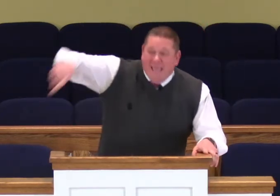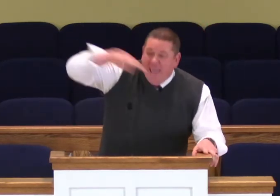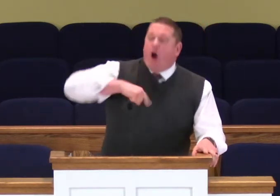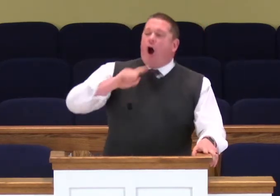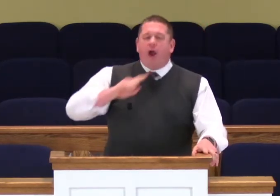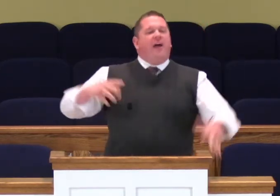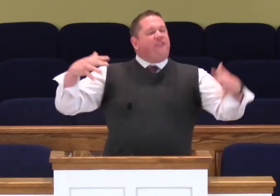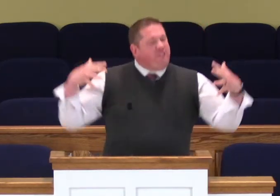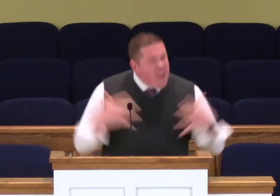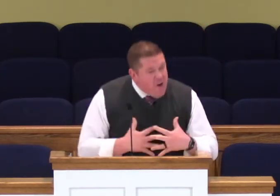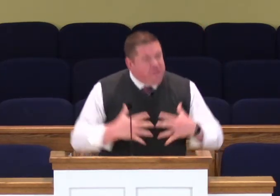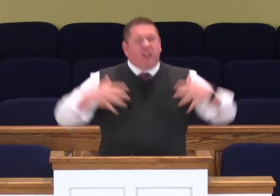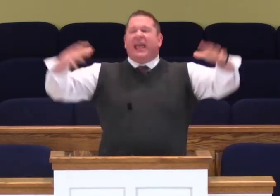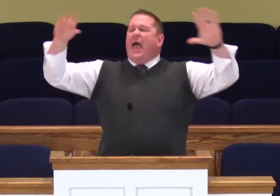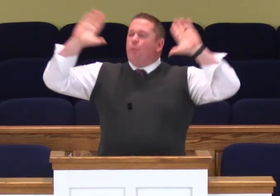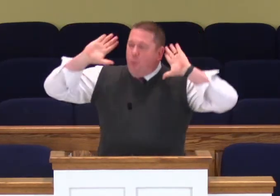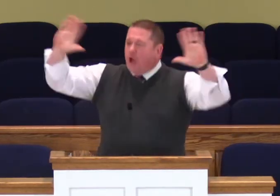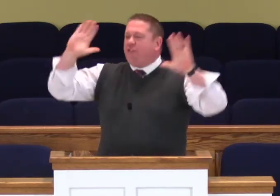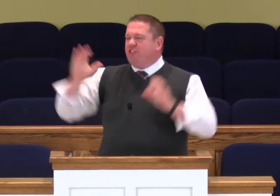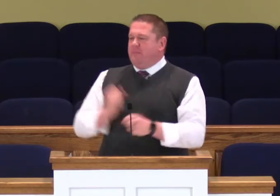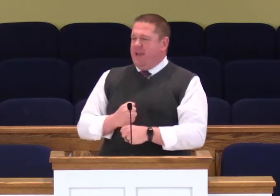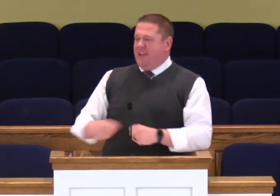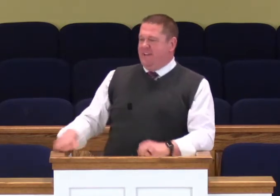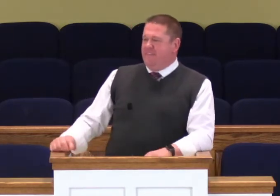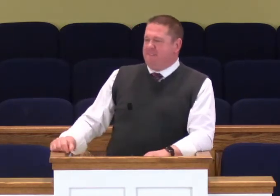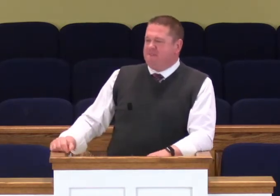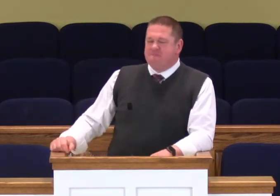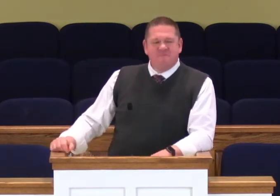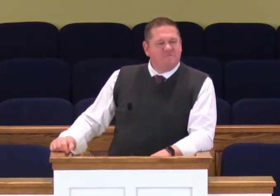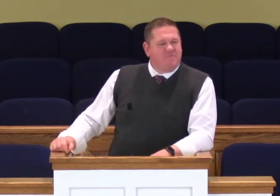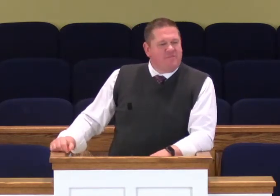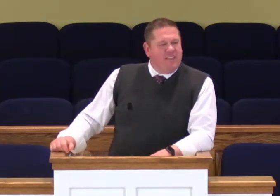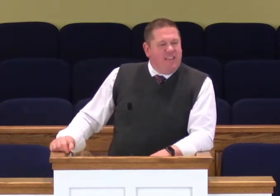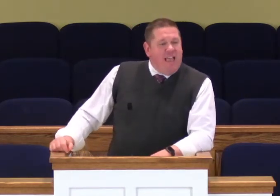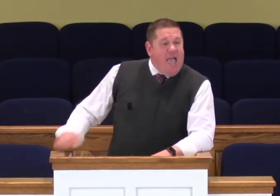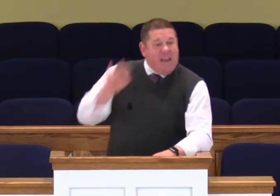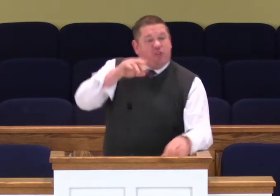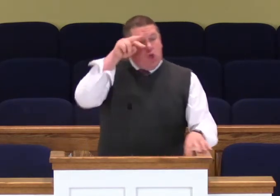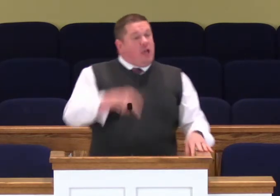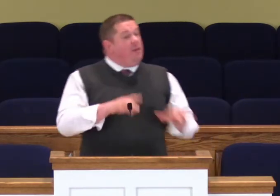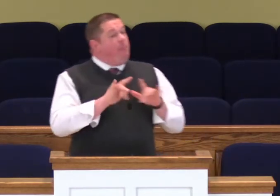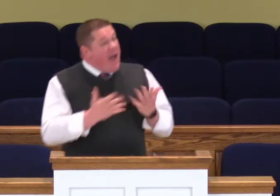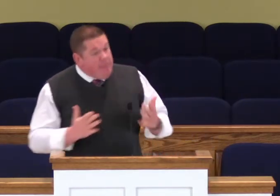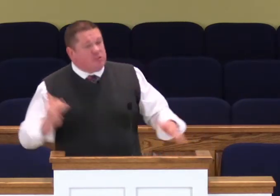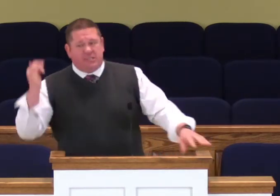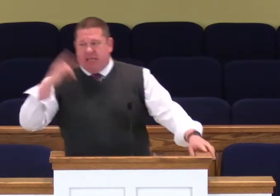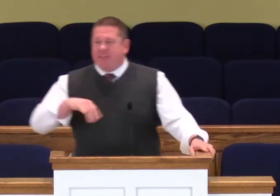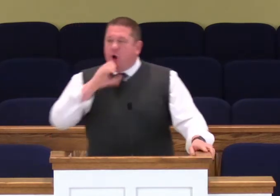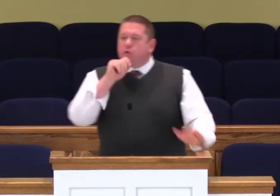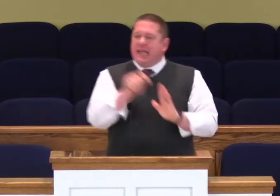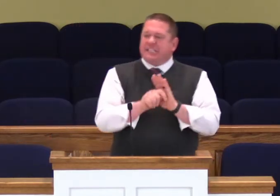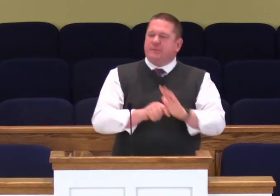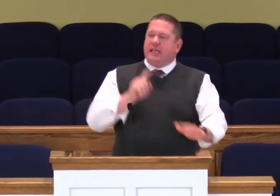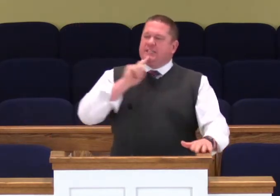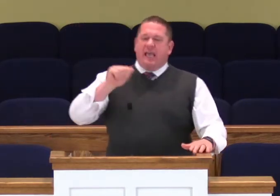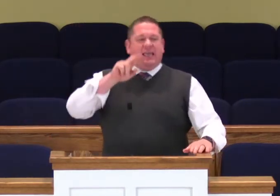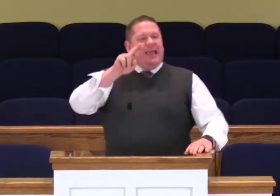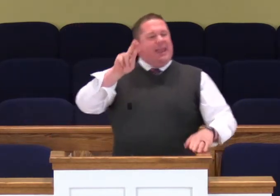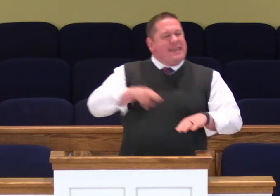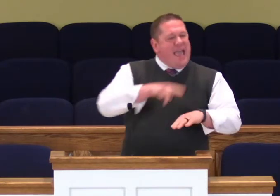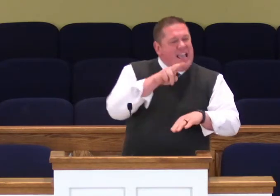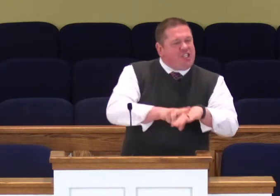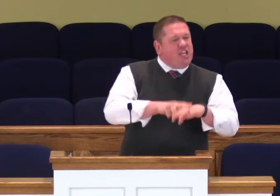We are fearfully and wonderfully made. And if you look in the Bible today, the Old Testament is